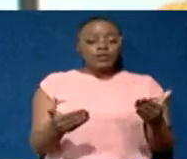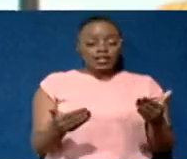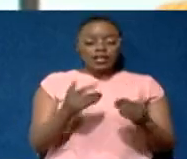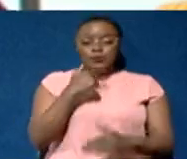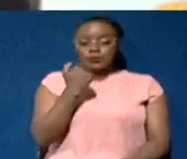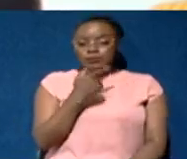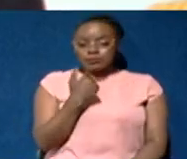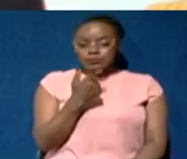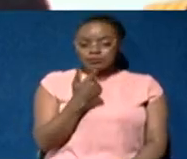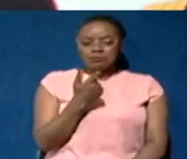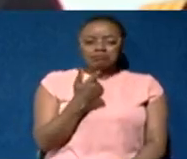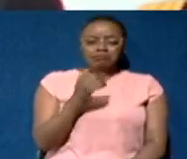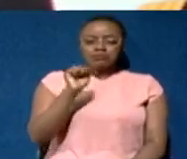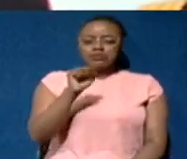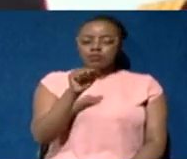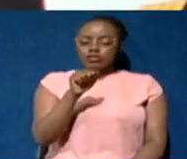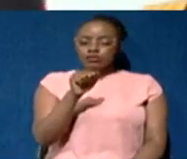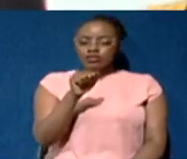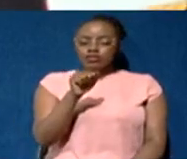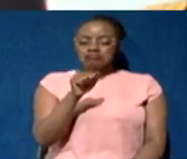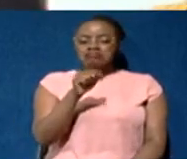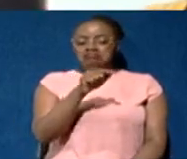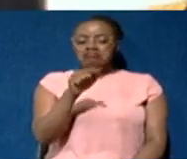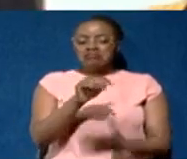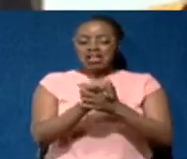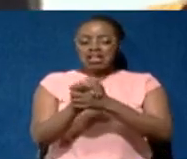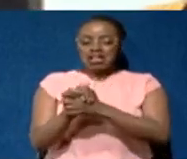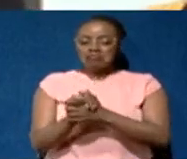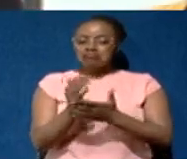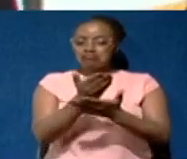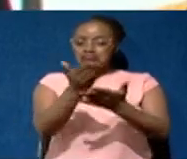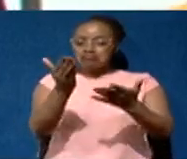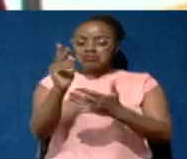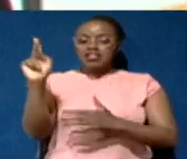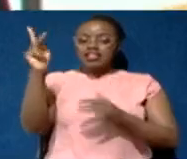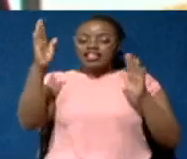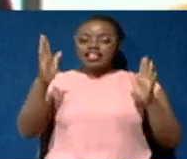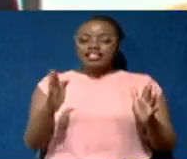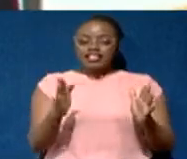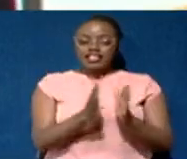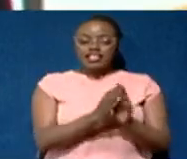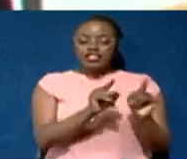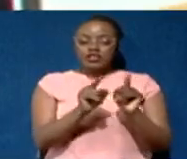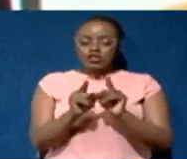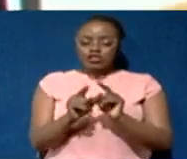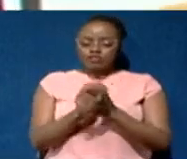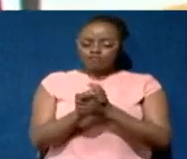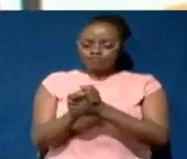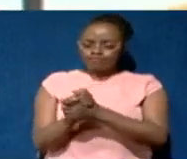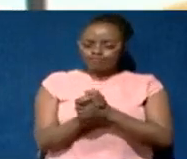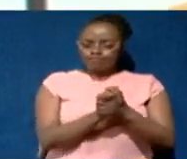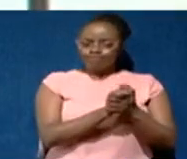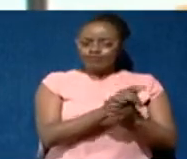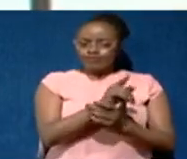kumkaribisha aweze kuwasalimia wa Kenya na kutoa salamu